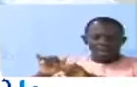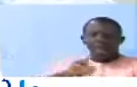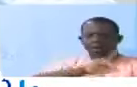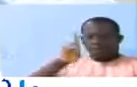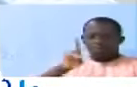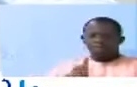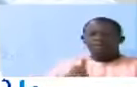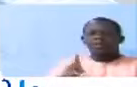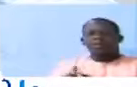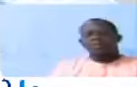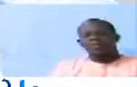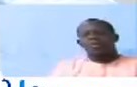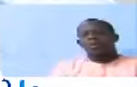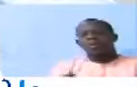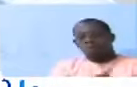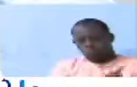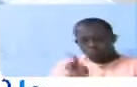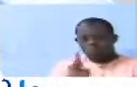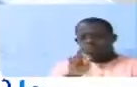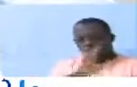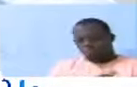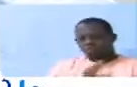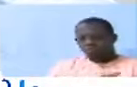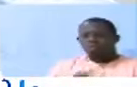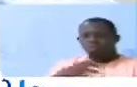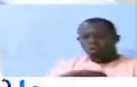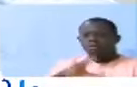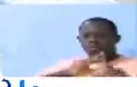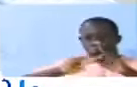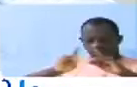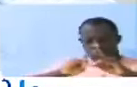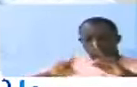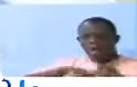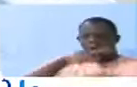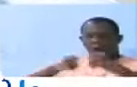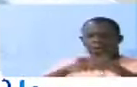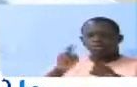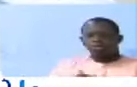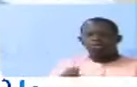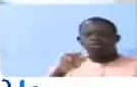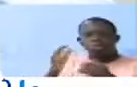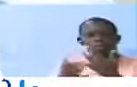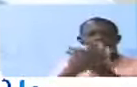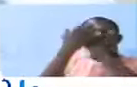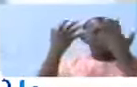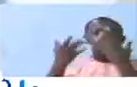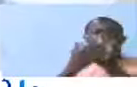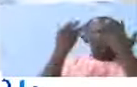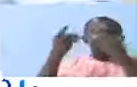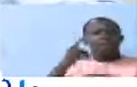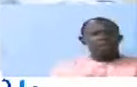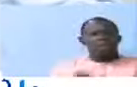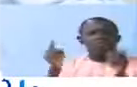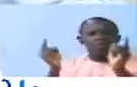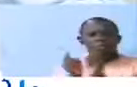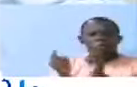detention. We would also discuss your numerous encounters with the NIA. And we would